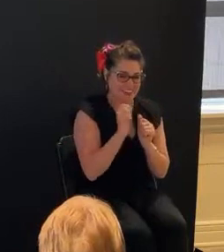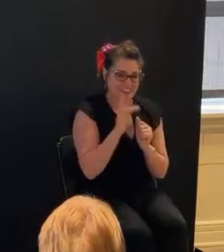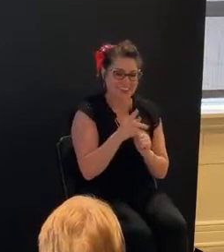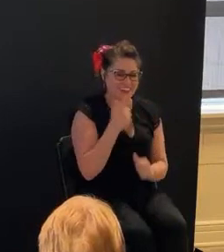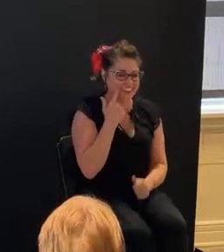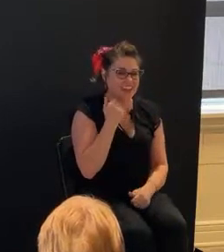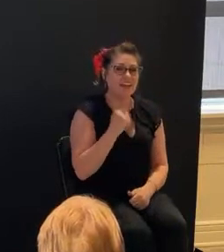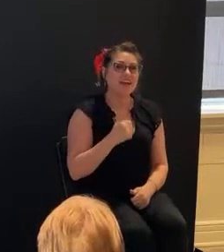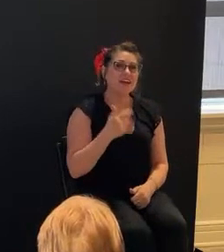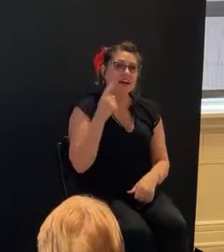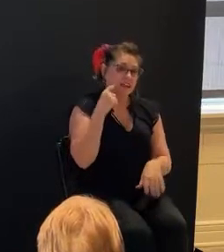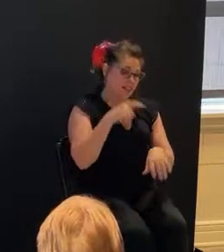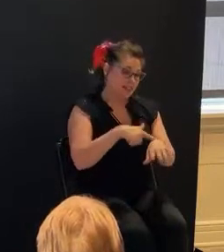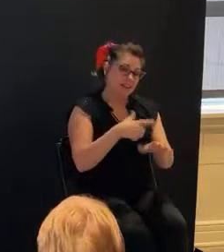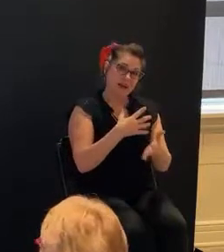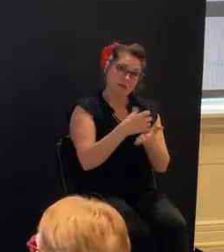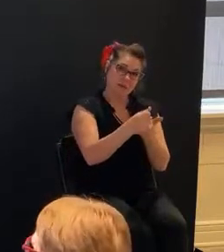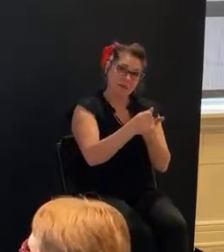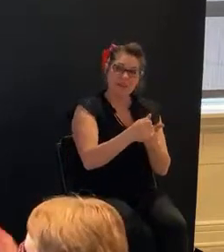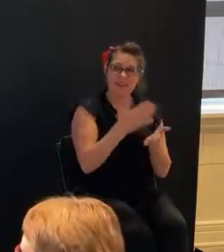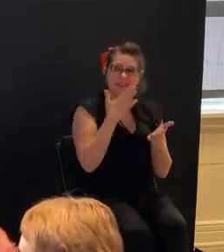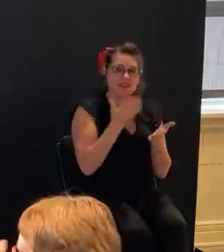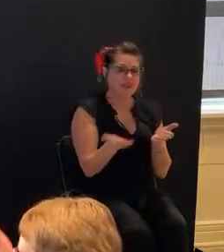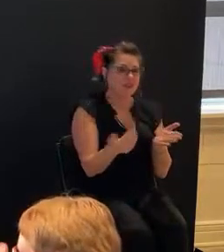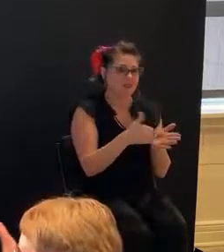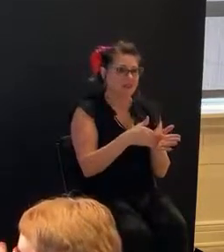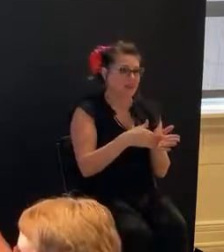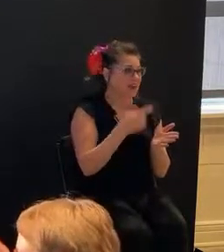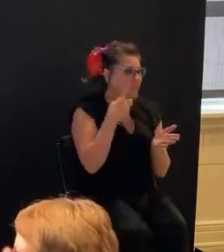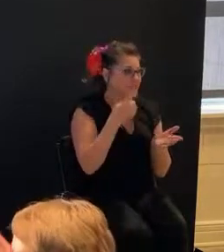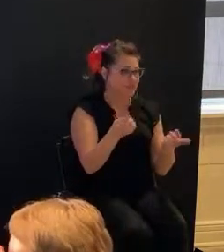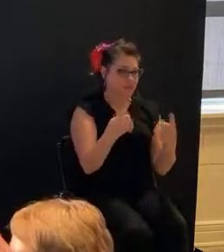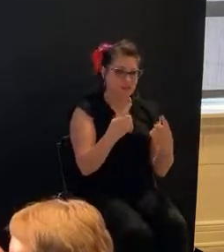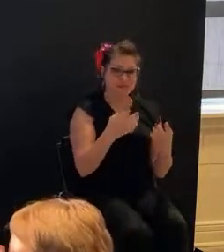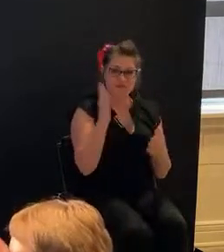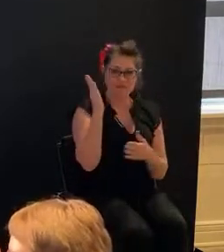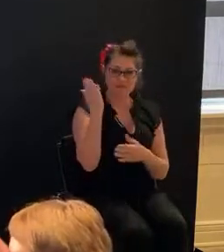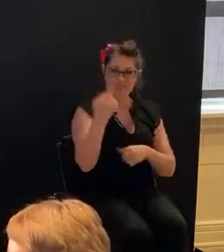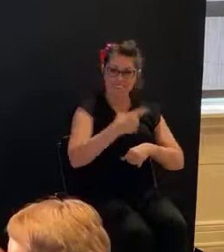time. So thank you again so much for your wonderful talk.